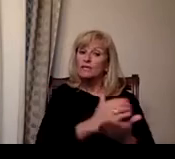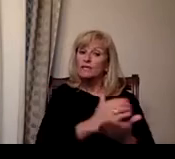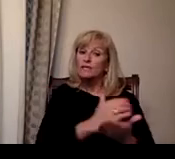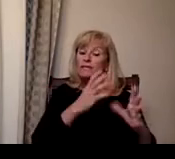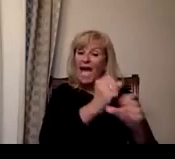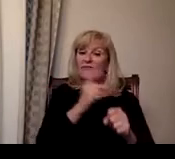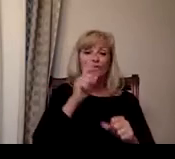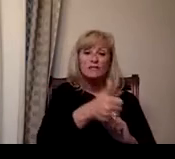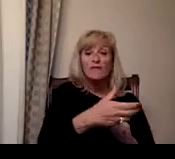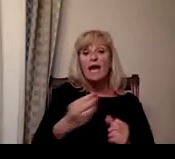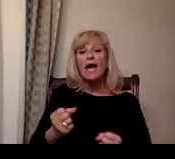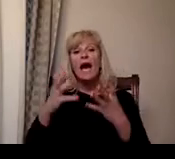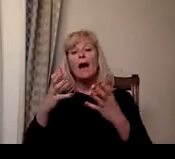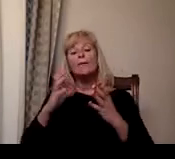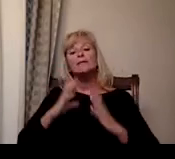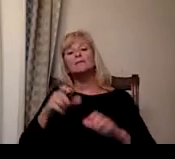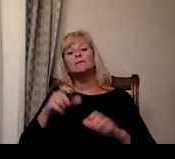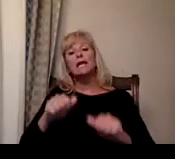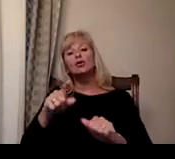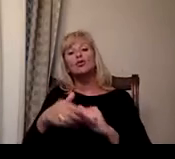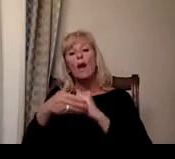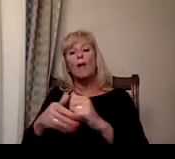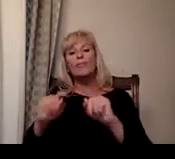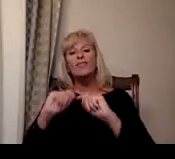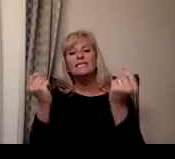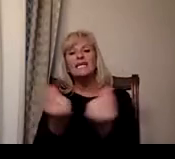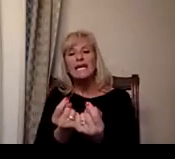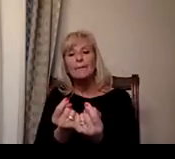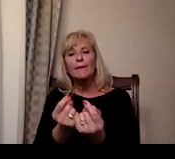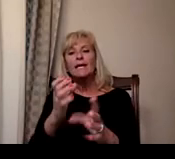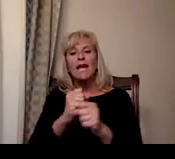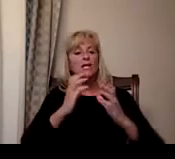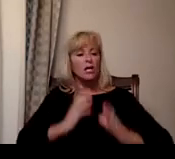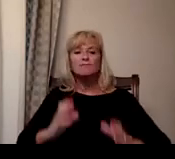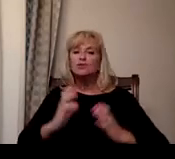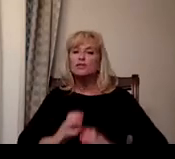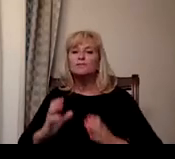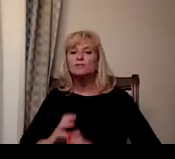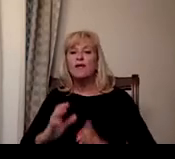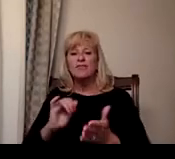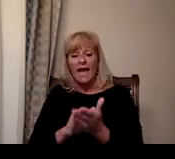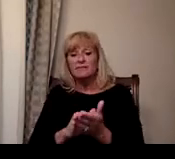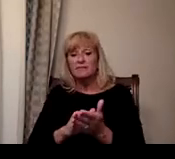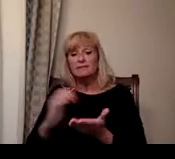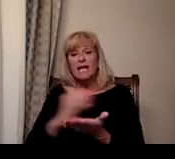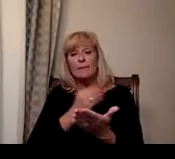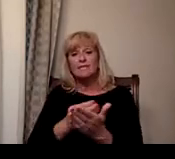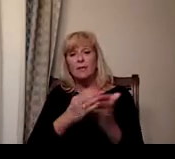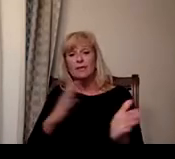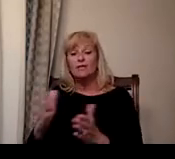and then how many customers can you help your team get? And that really is all our compensation plan is. You can